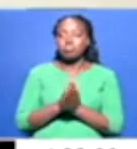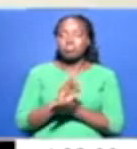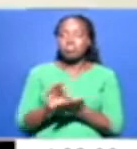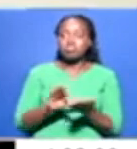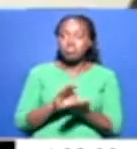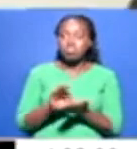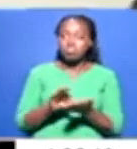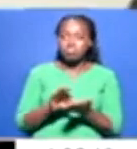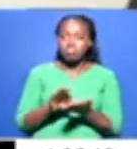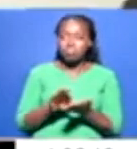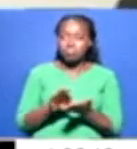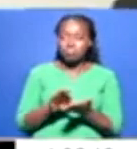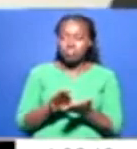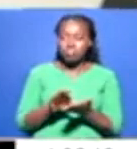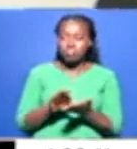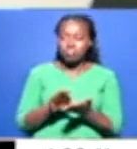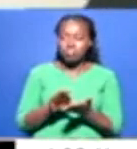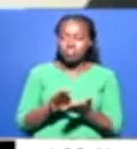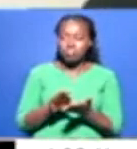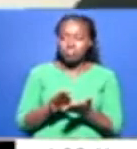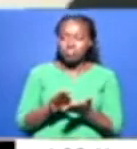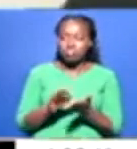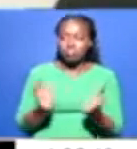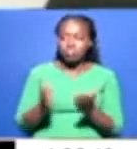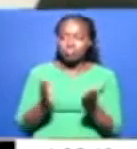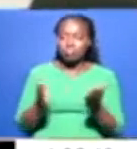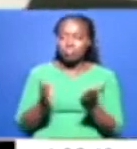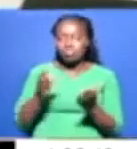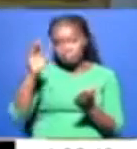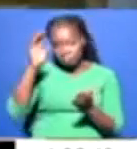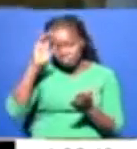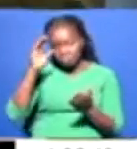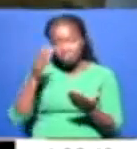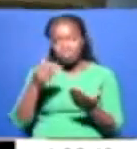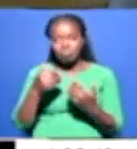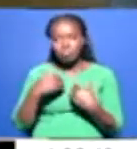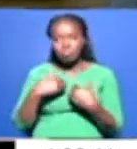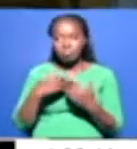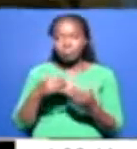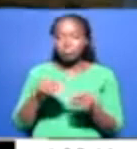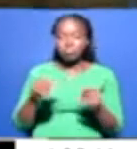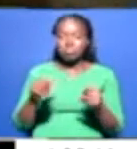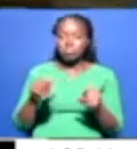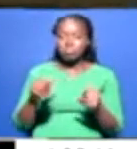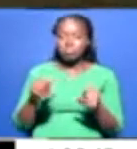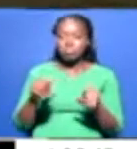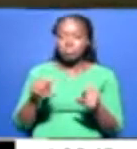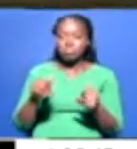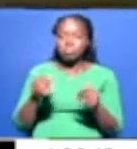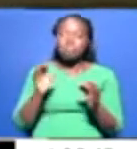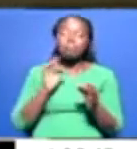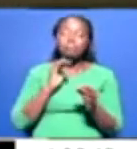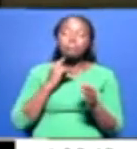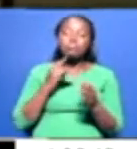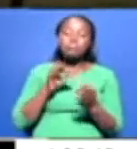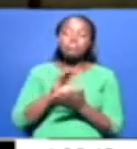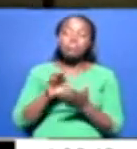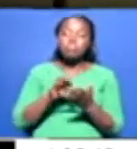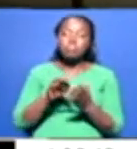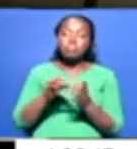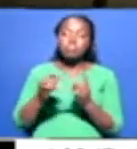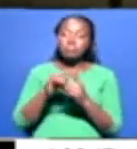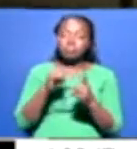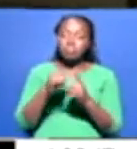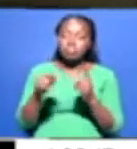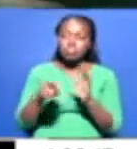today. Farmers have been encouraged to consider procuring quality herbs and spices seeds that meet the required standards, as well